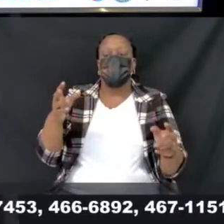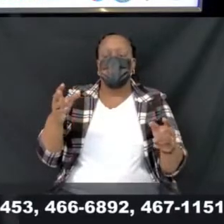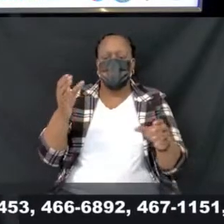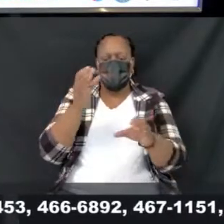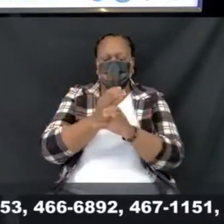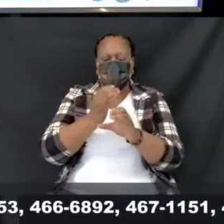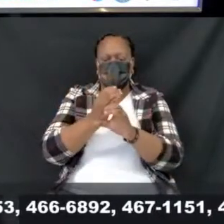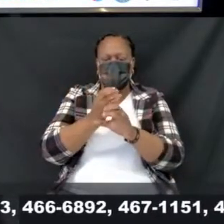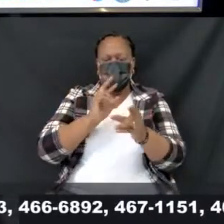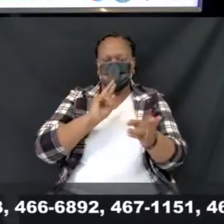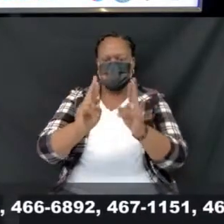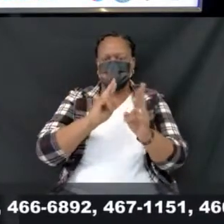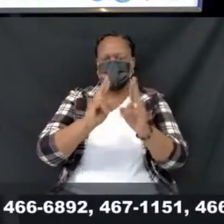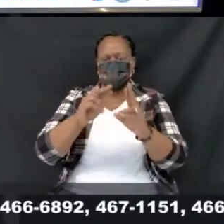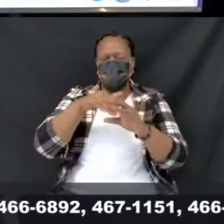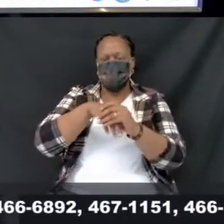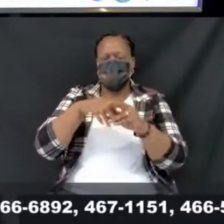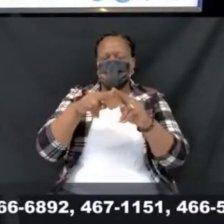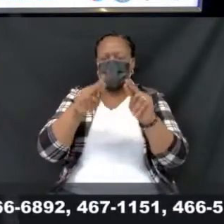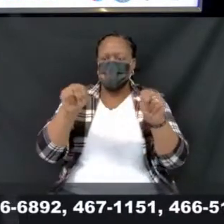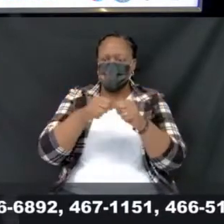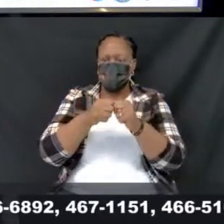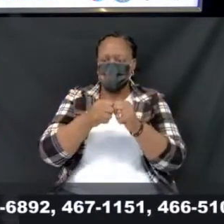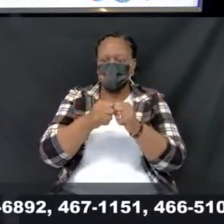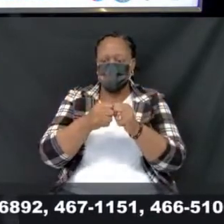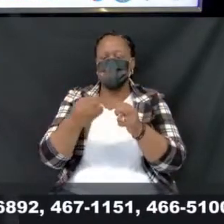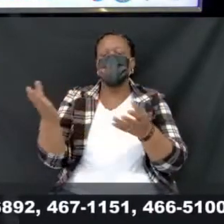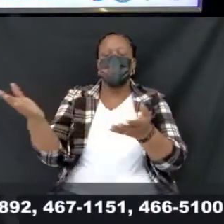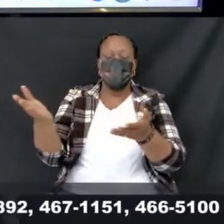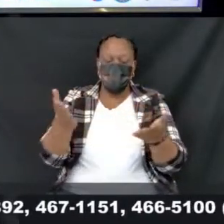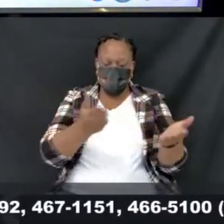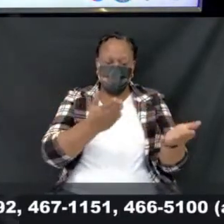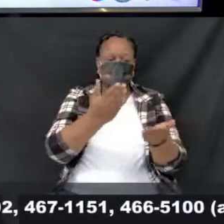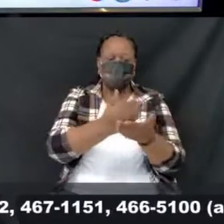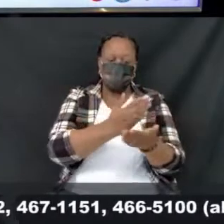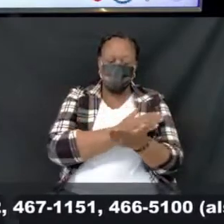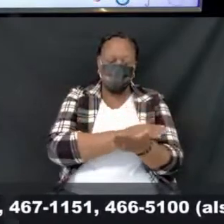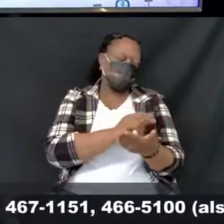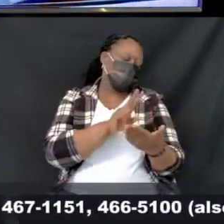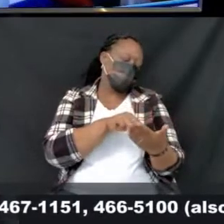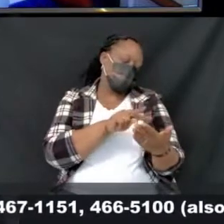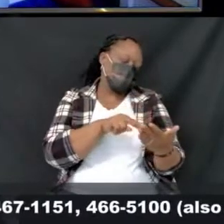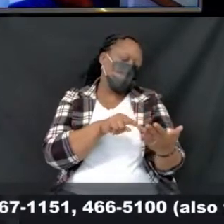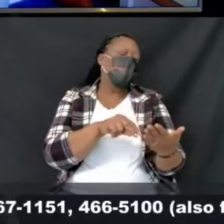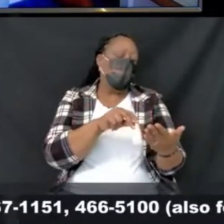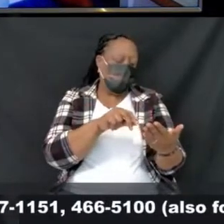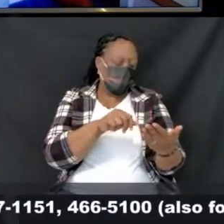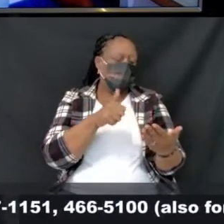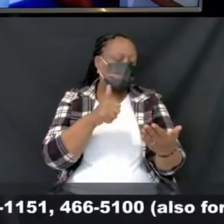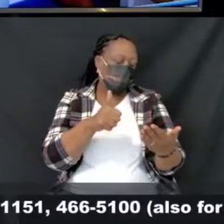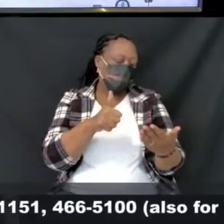submitted, and this proposal was met with welcoming and satisfactory